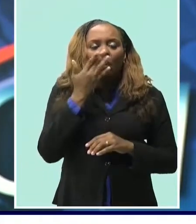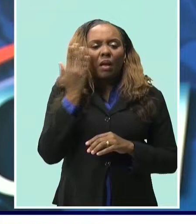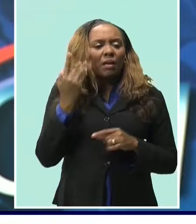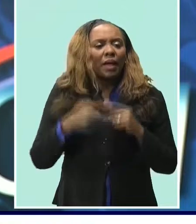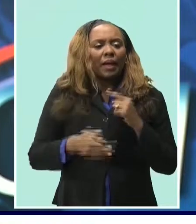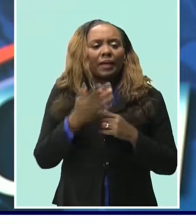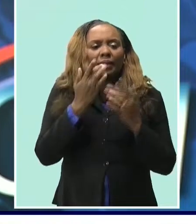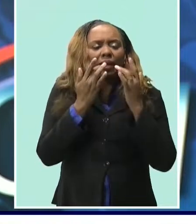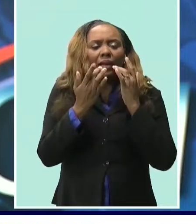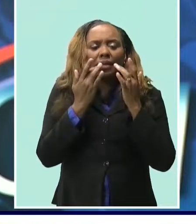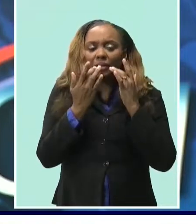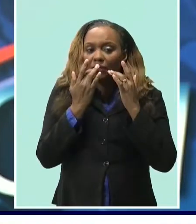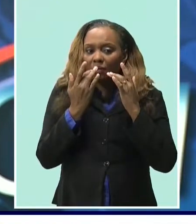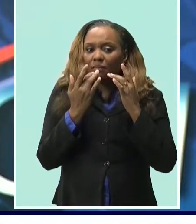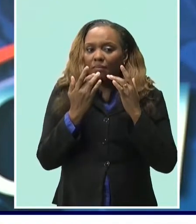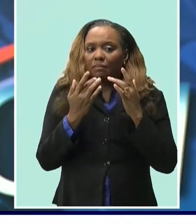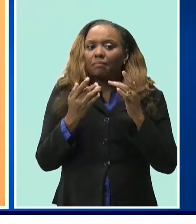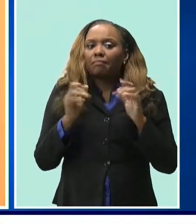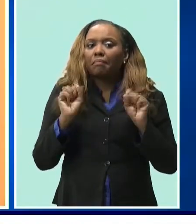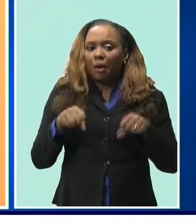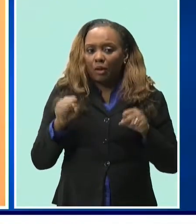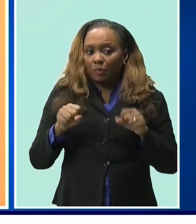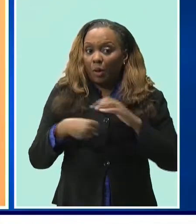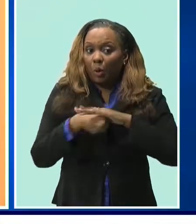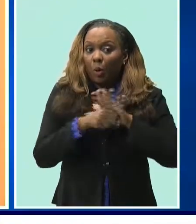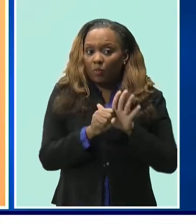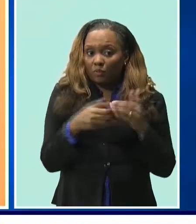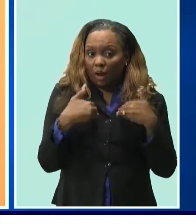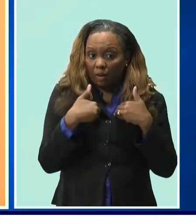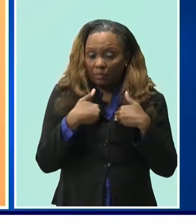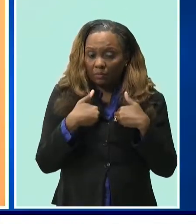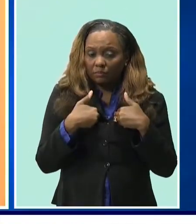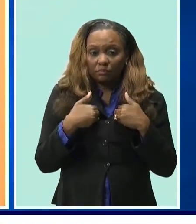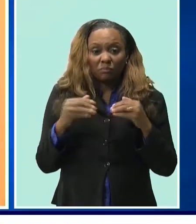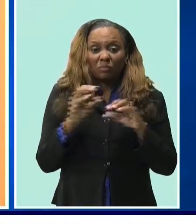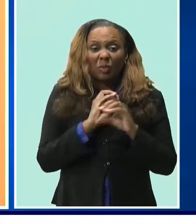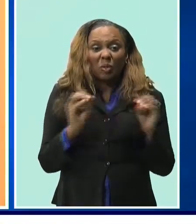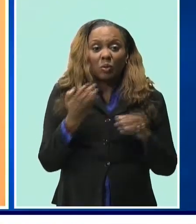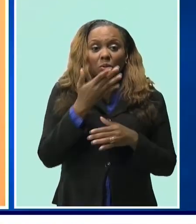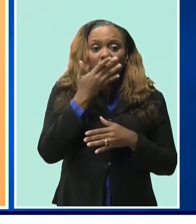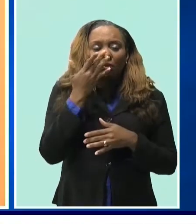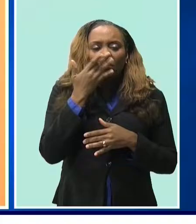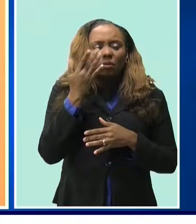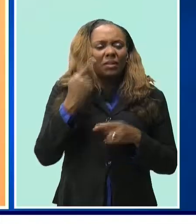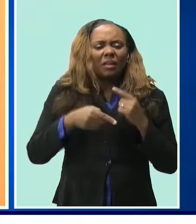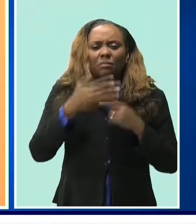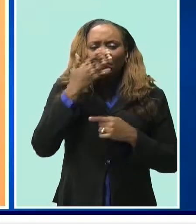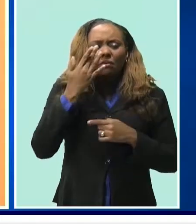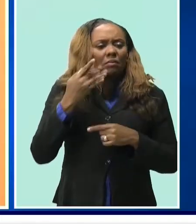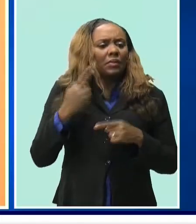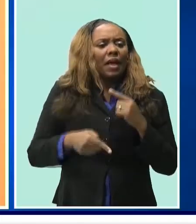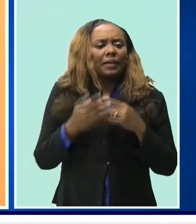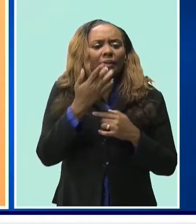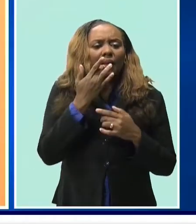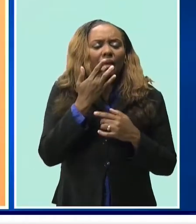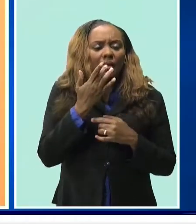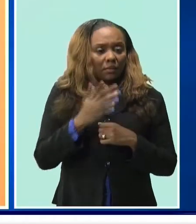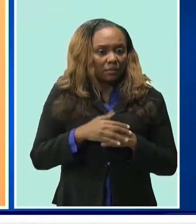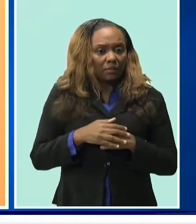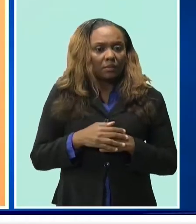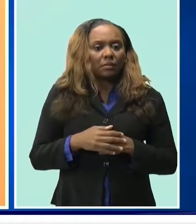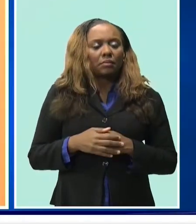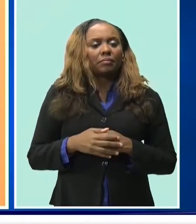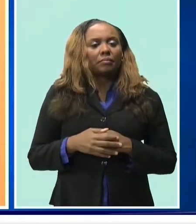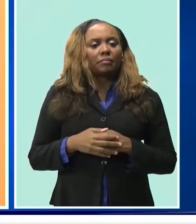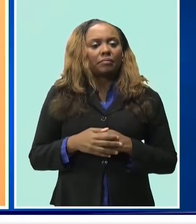should look out. So these 2 25-year-olds essentially did not have the typical symptoms we've been talking